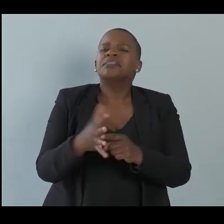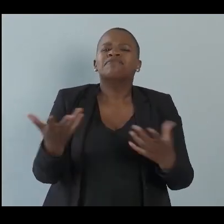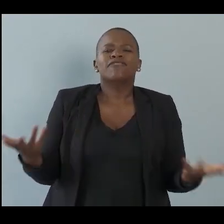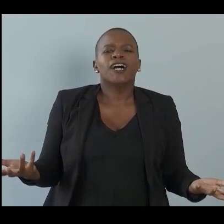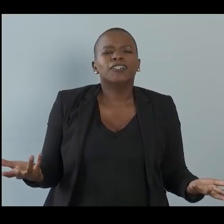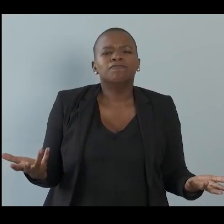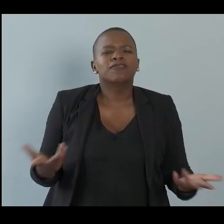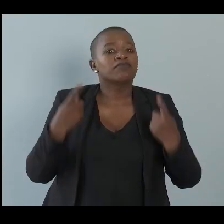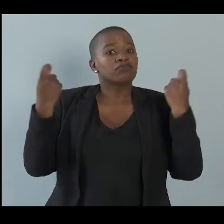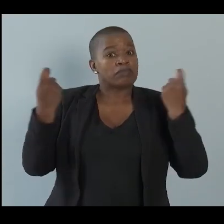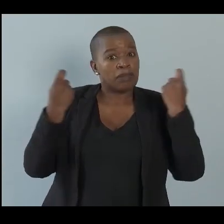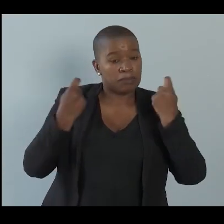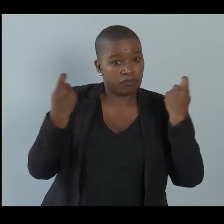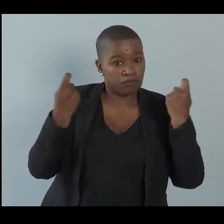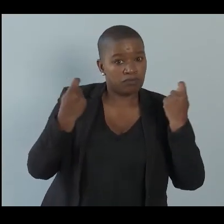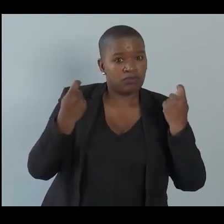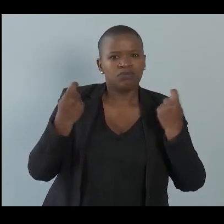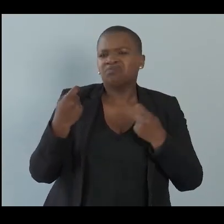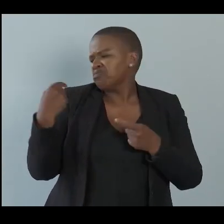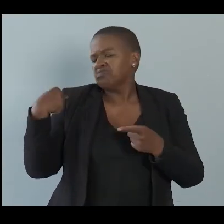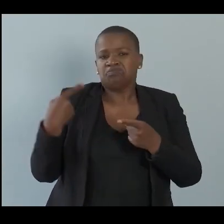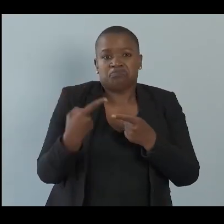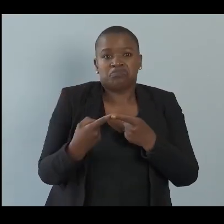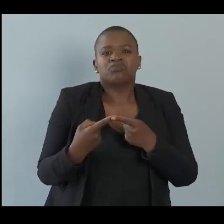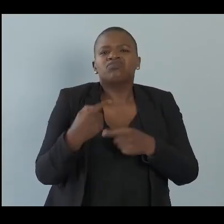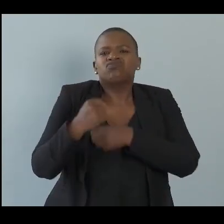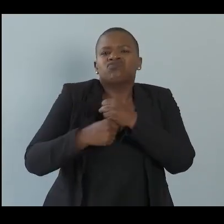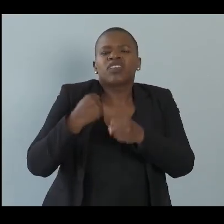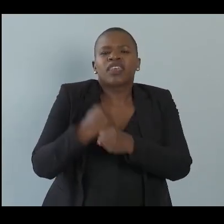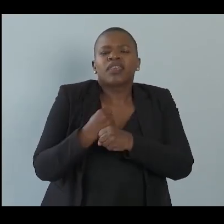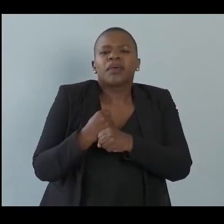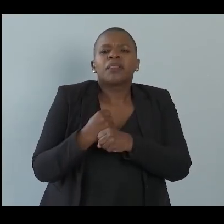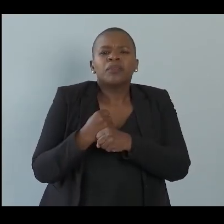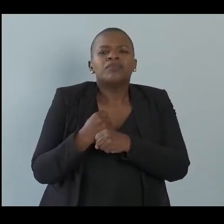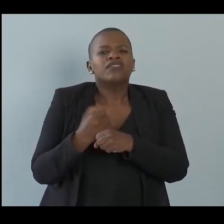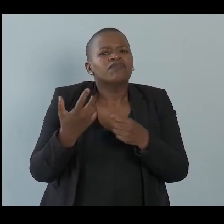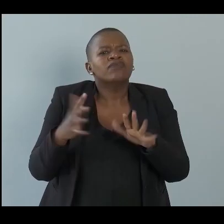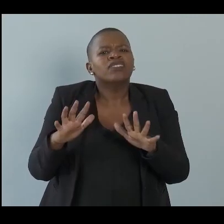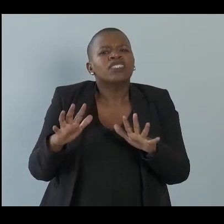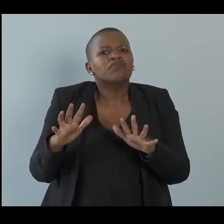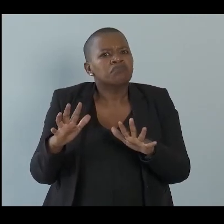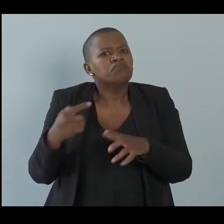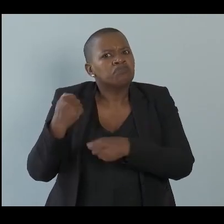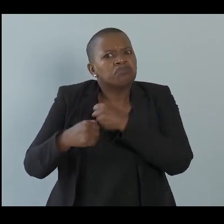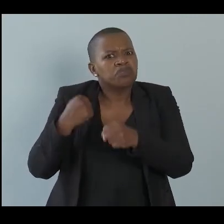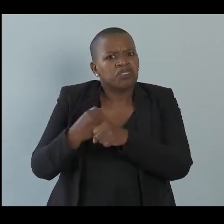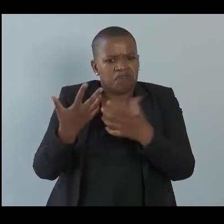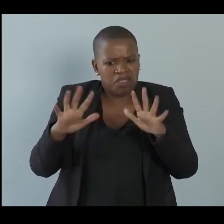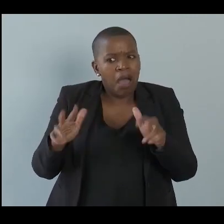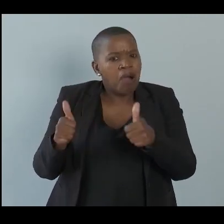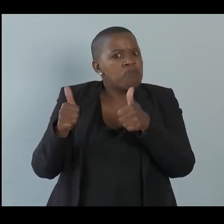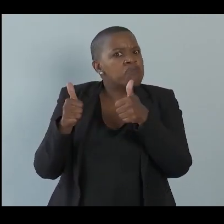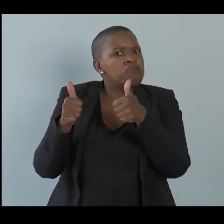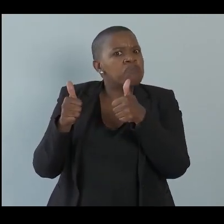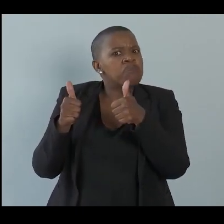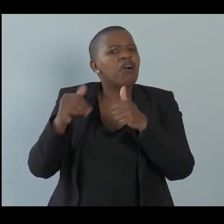depreciation over 3 years versus our peers who depreciate over 5 to 8 years. A focus on working capital resulted